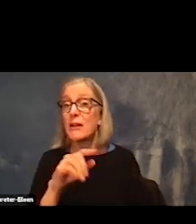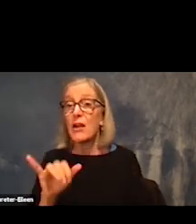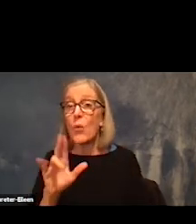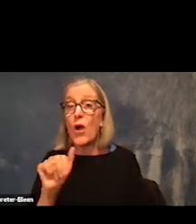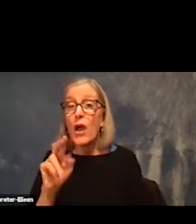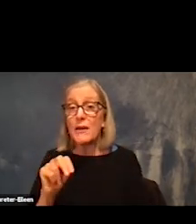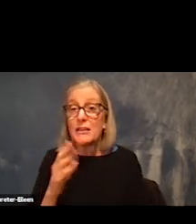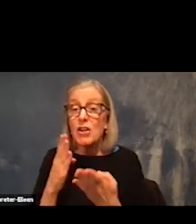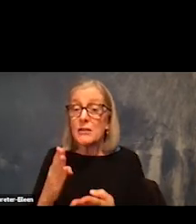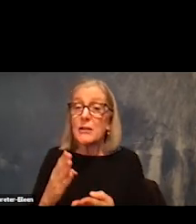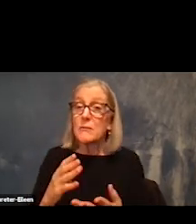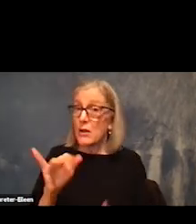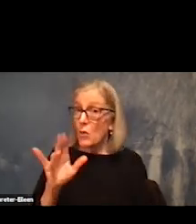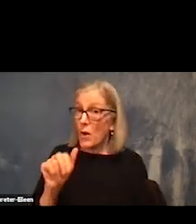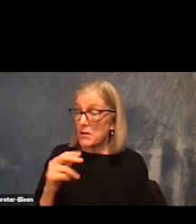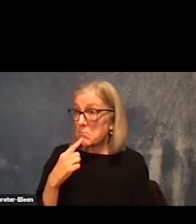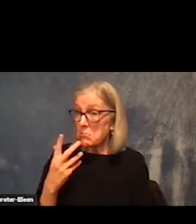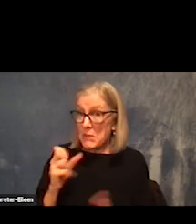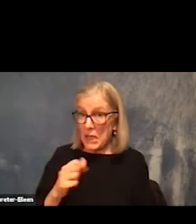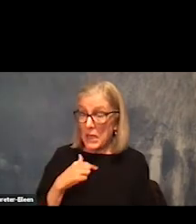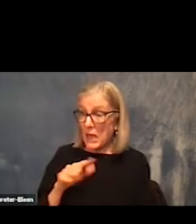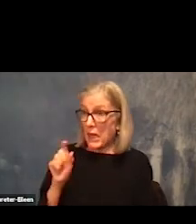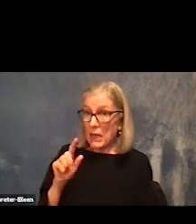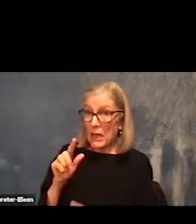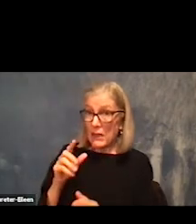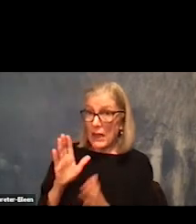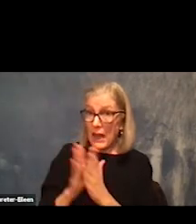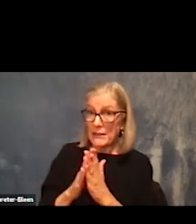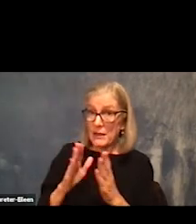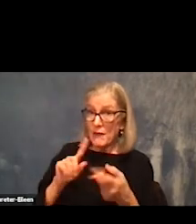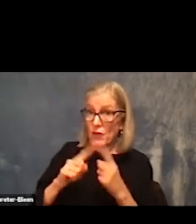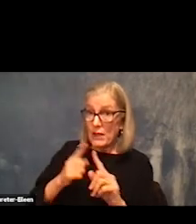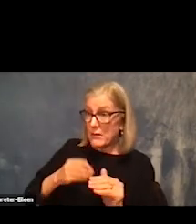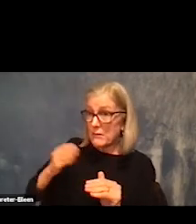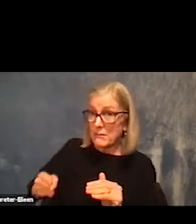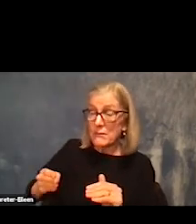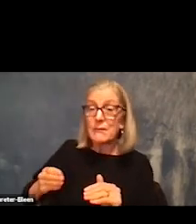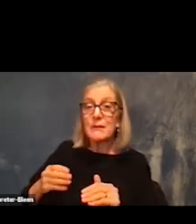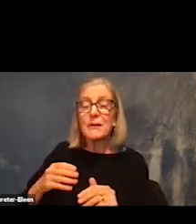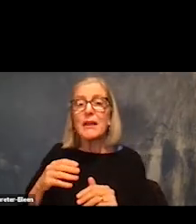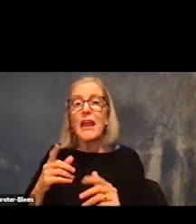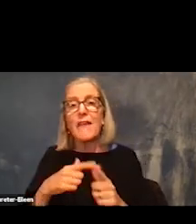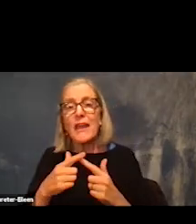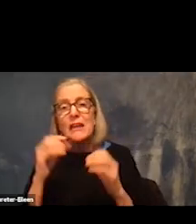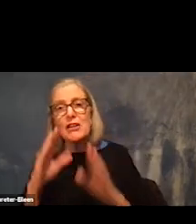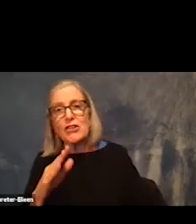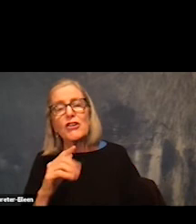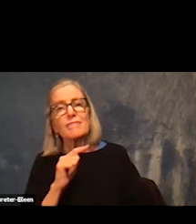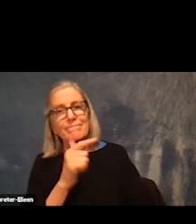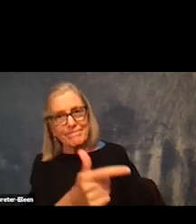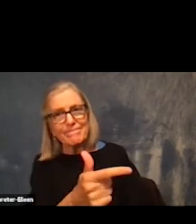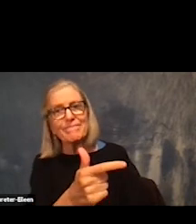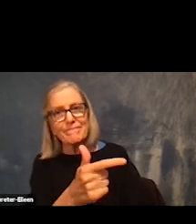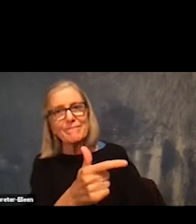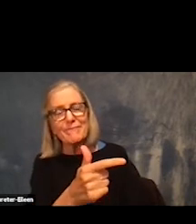friend? Then she passed the baton to him. Remember causal agent? And